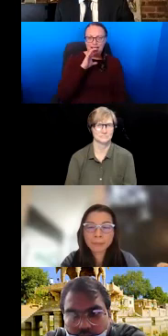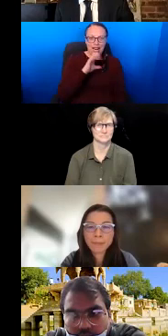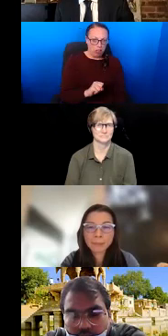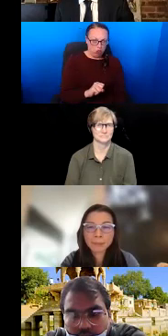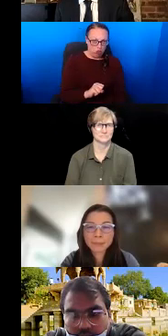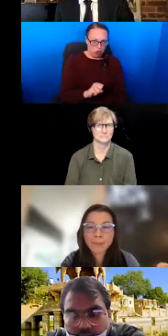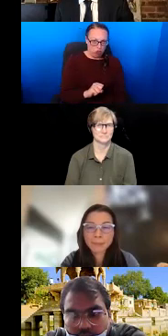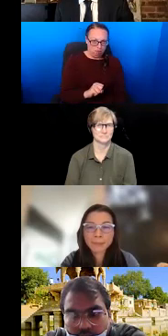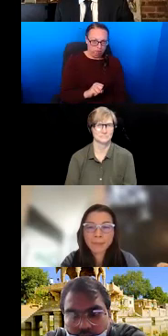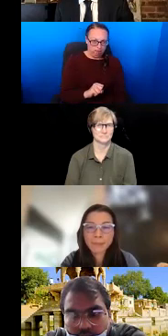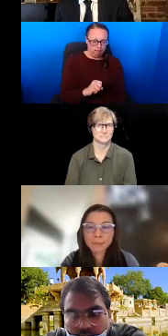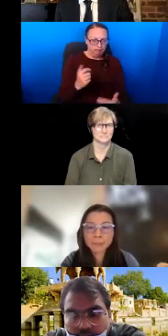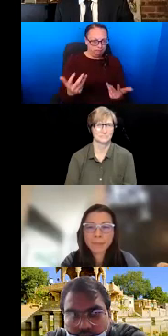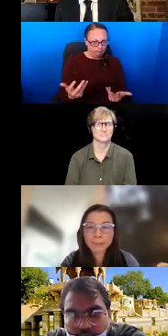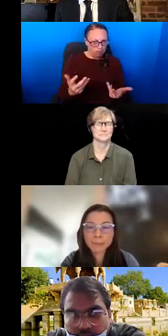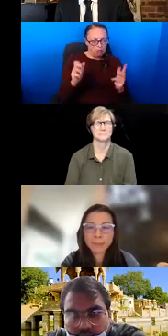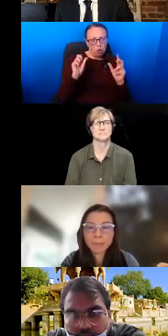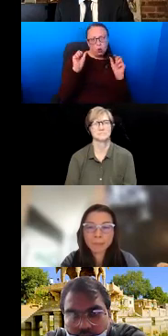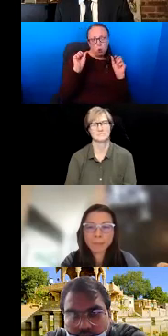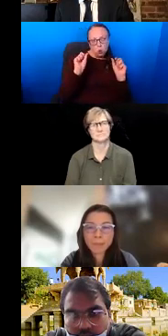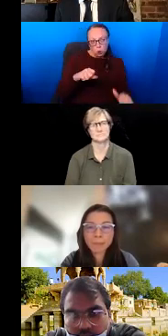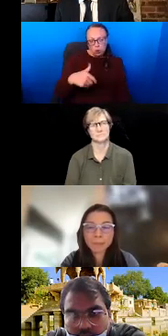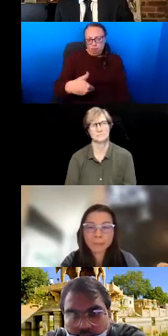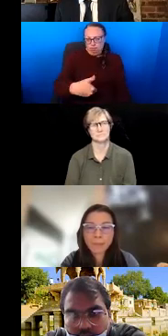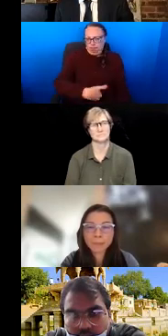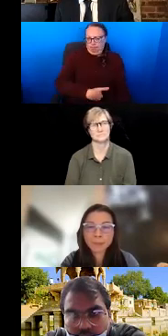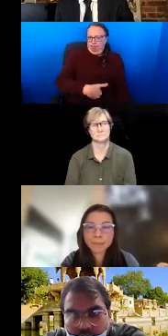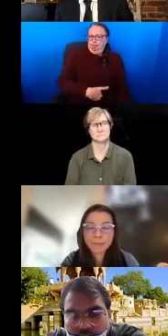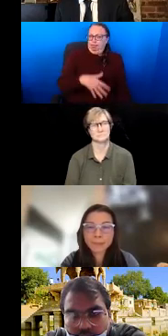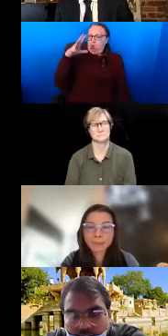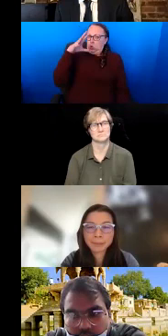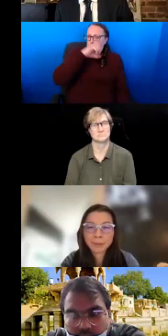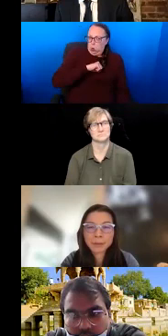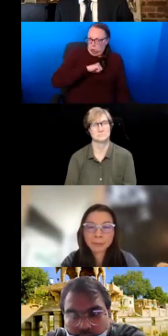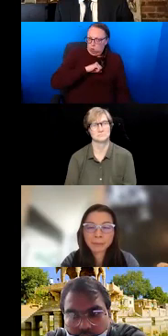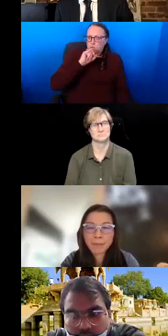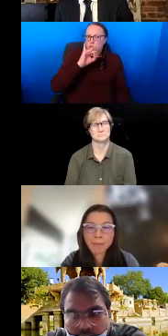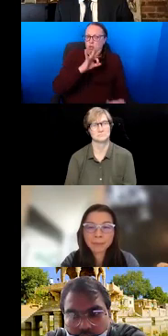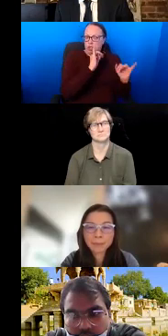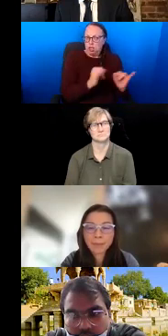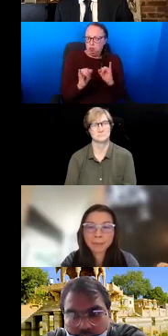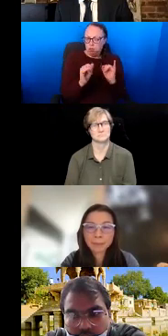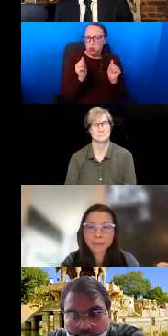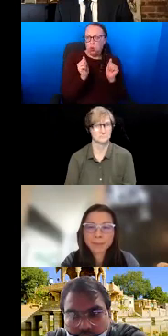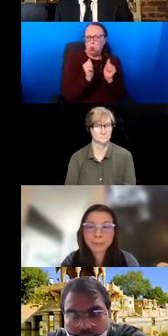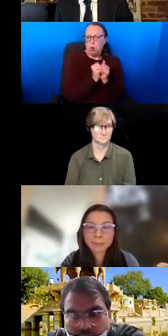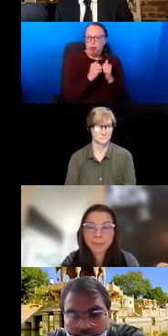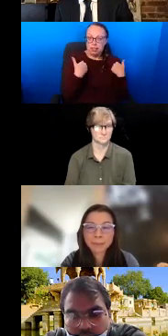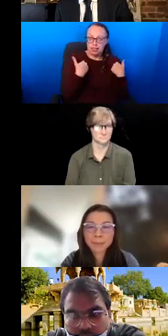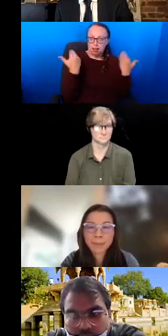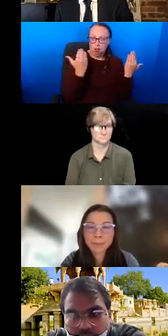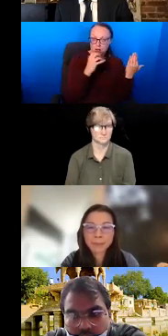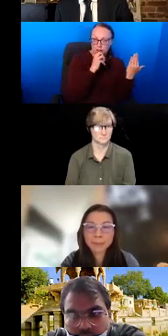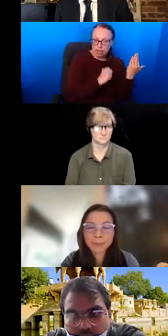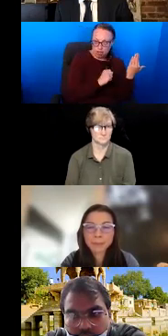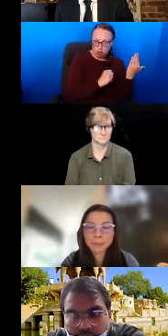you could certainly generate intuitions about whether or not individuals with who are younger would